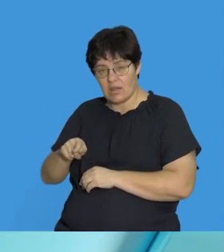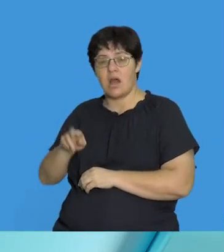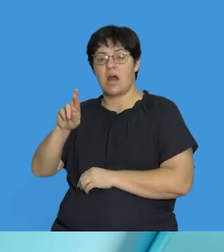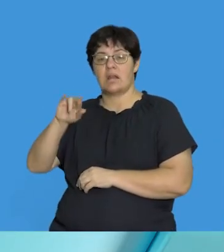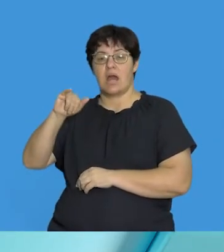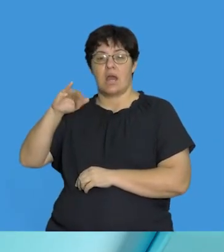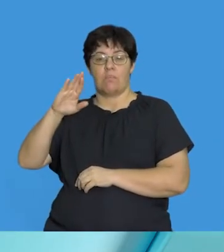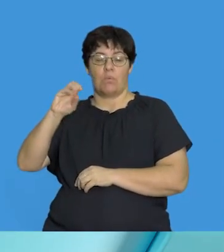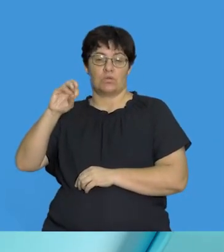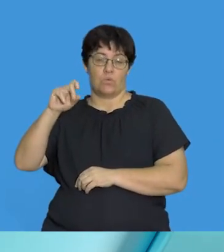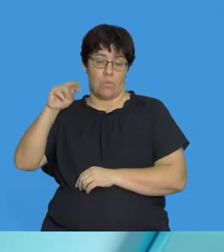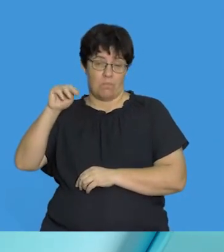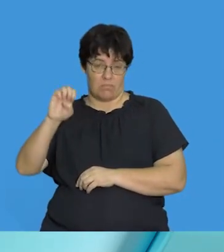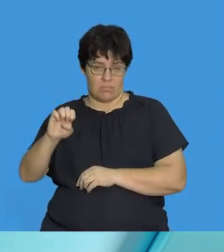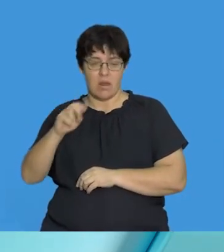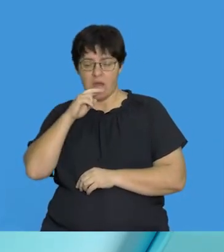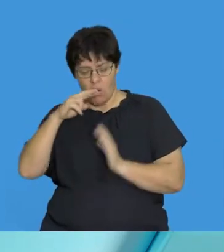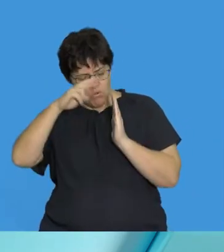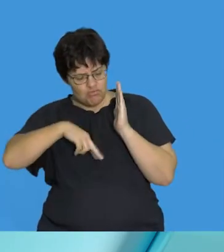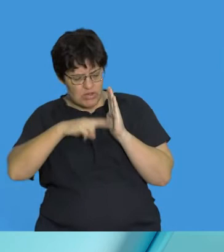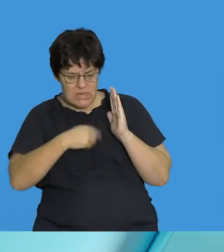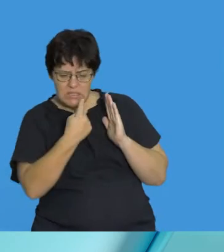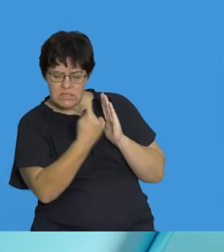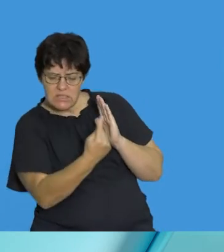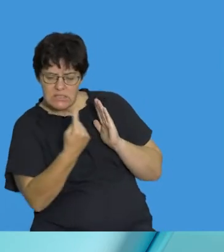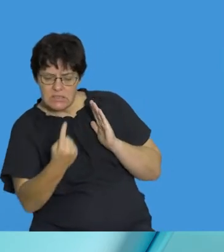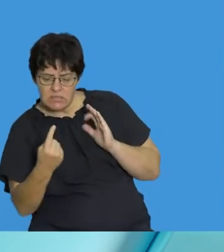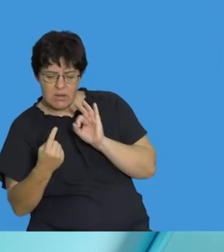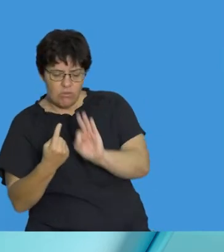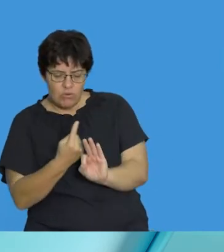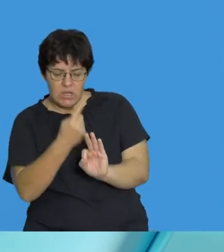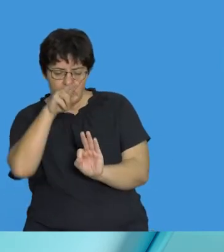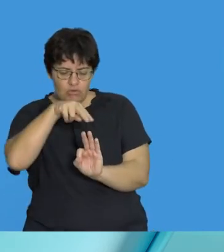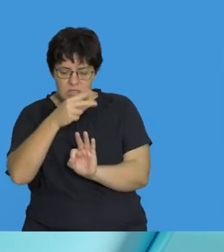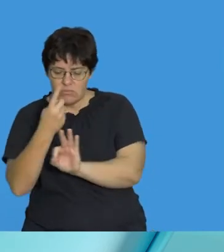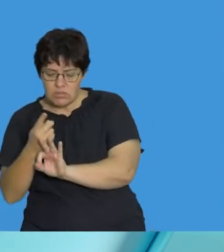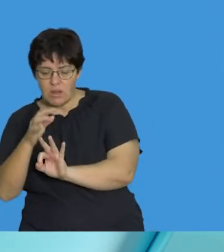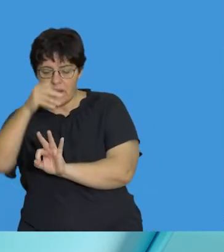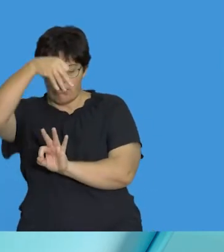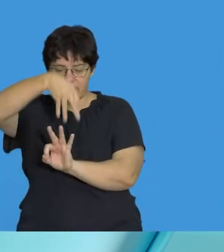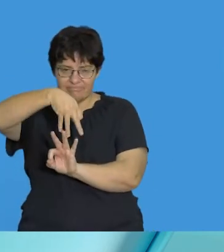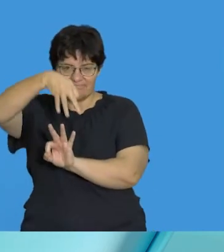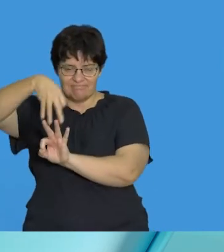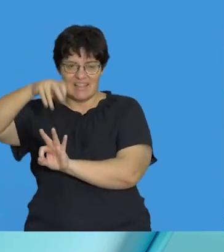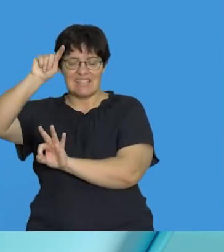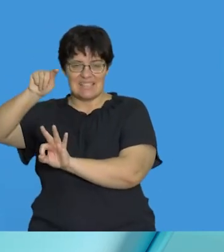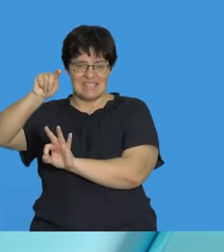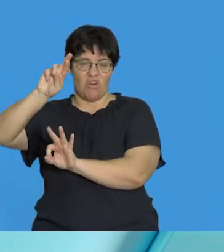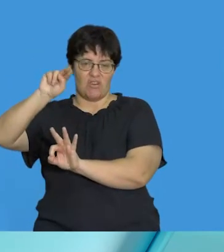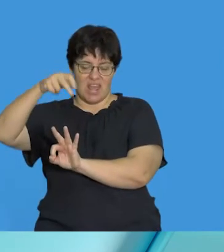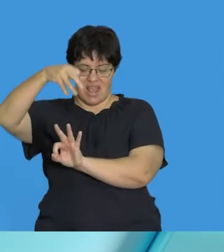then moves to a ribosome, where the ribosome reads each codon and